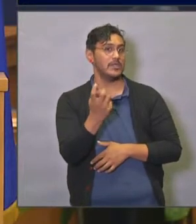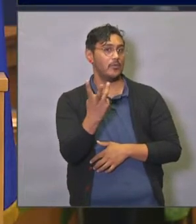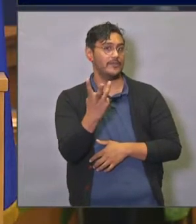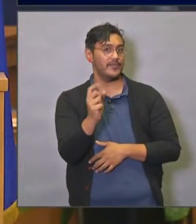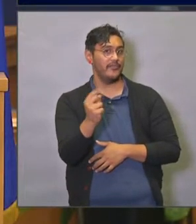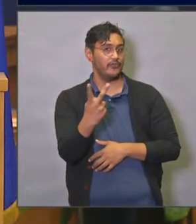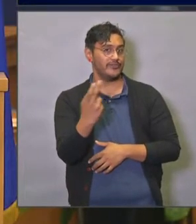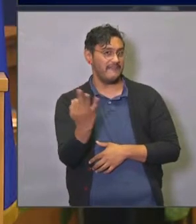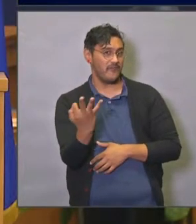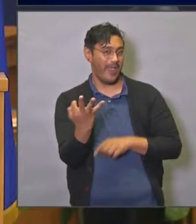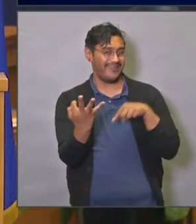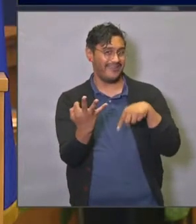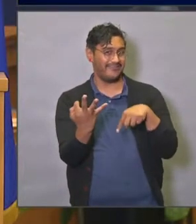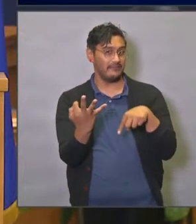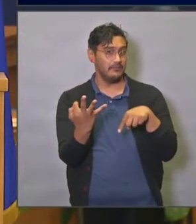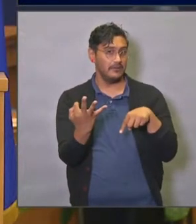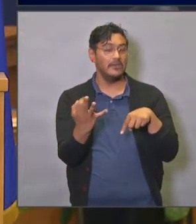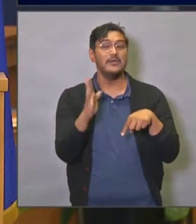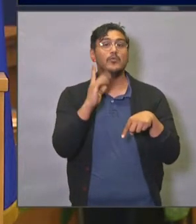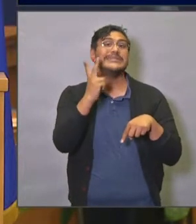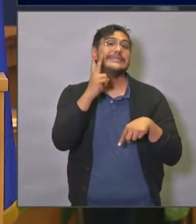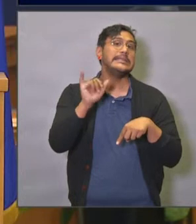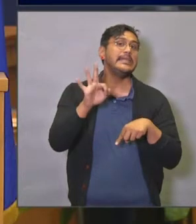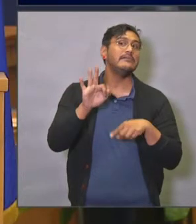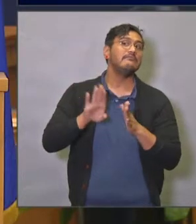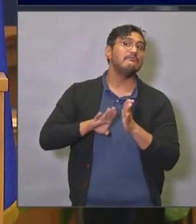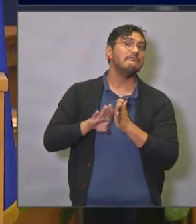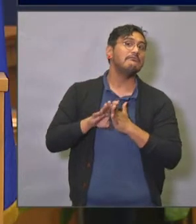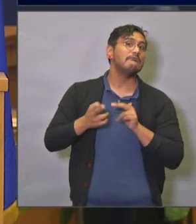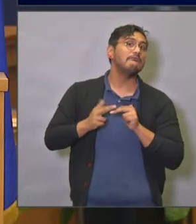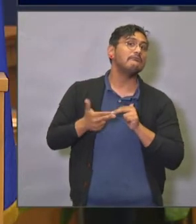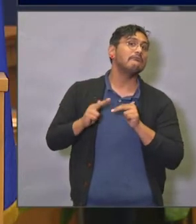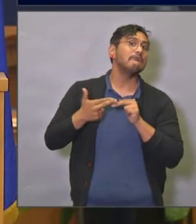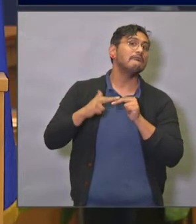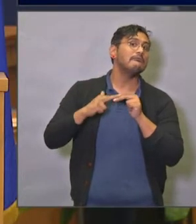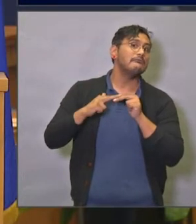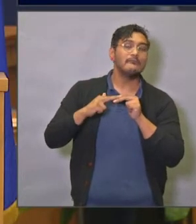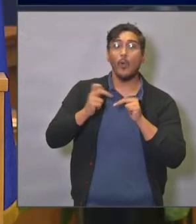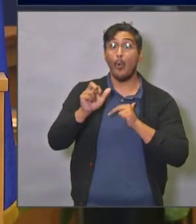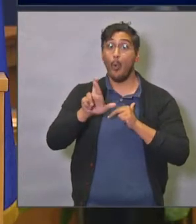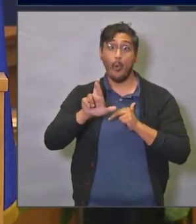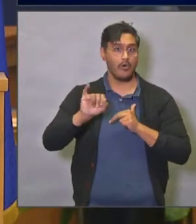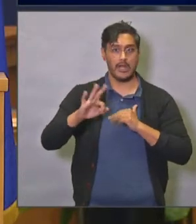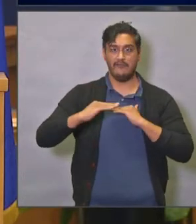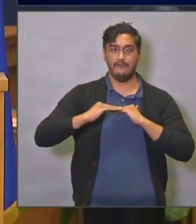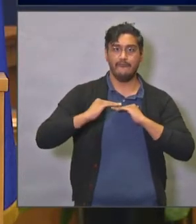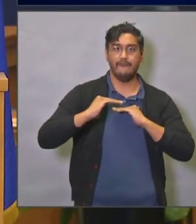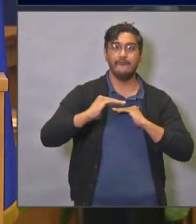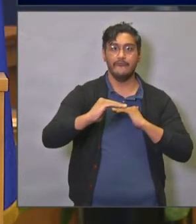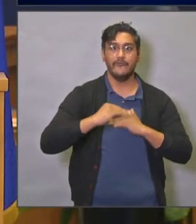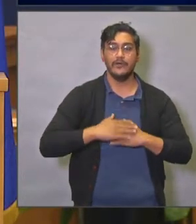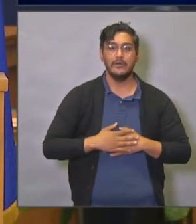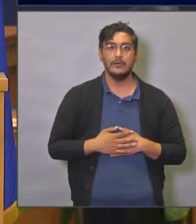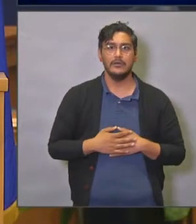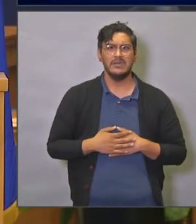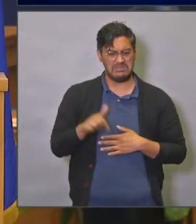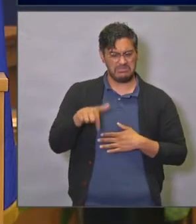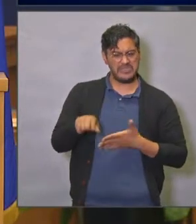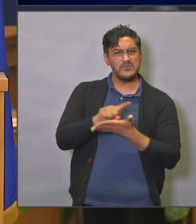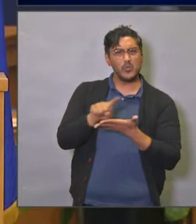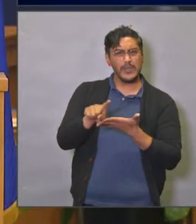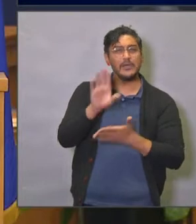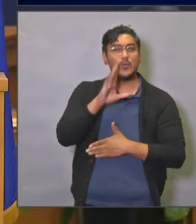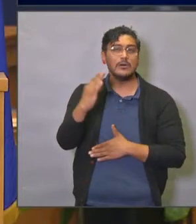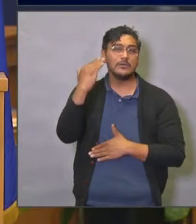data here to see whether that increase continues or we actually stabilized. I think at the end of this week we'll have a much better